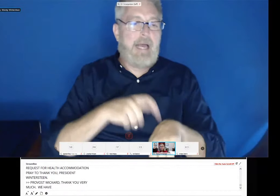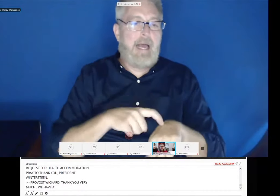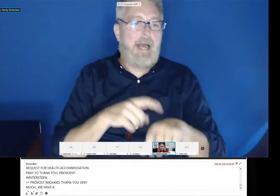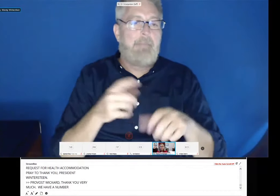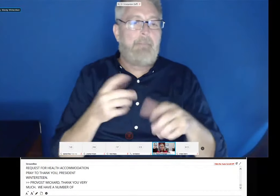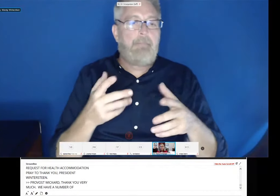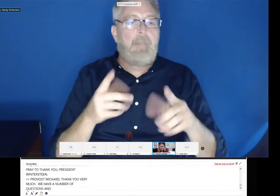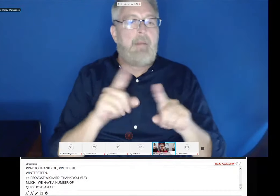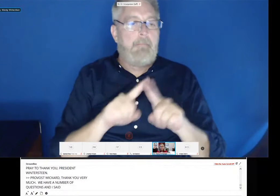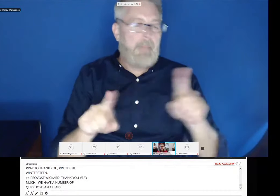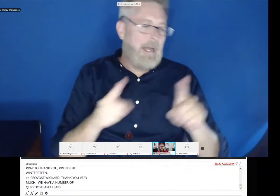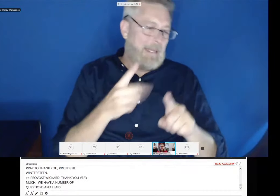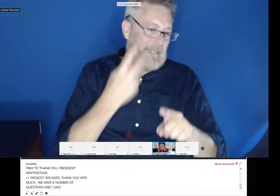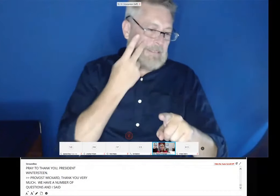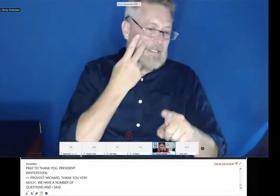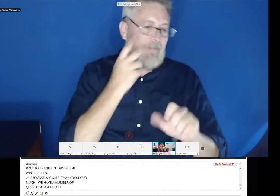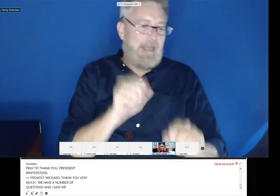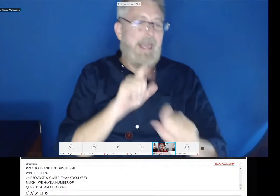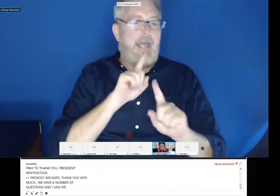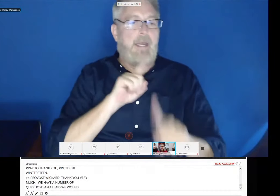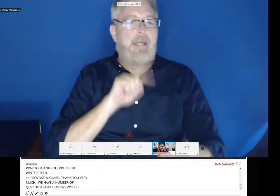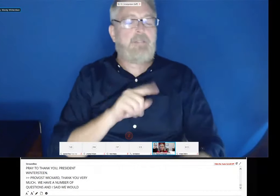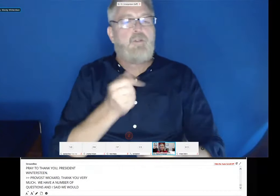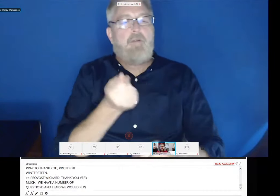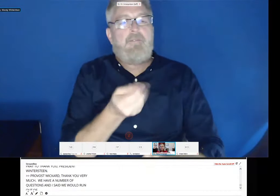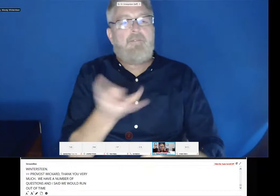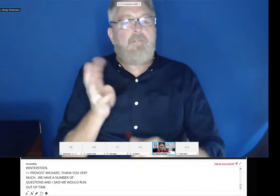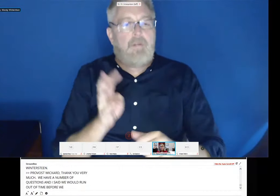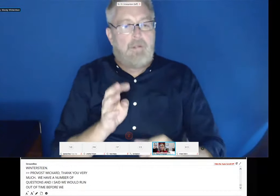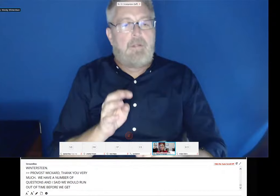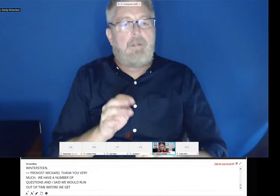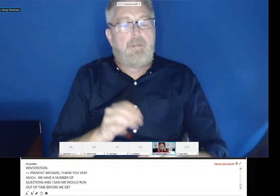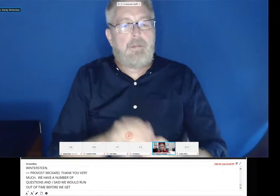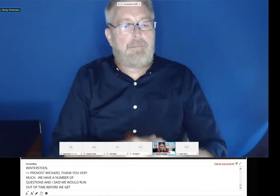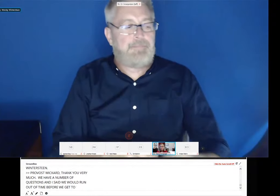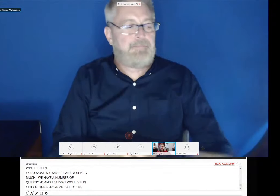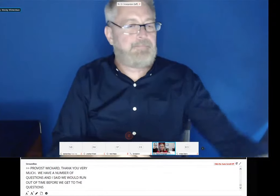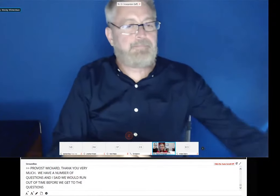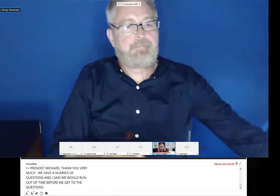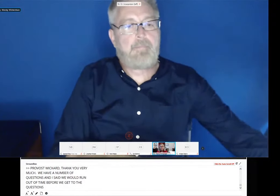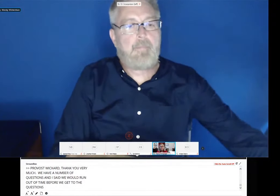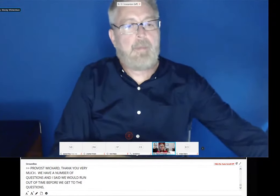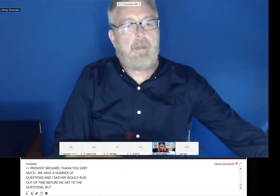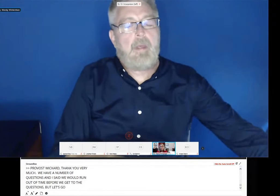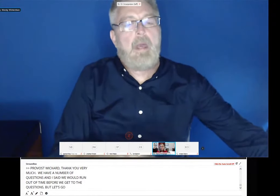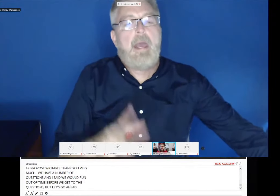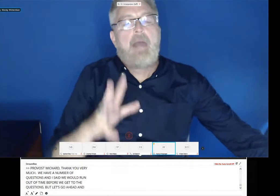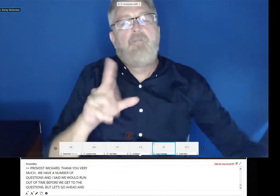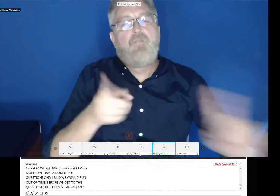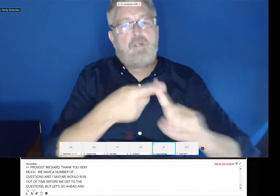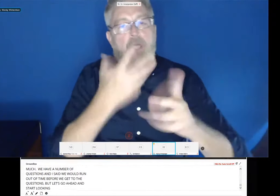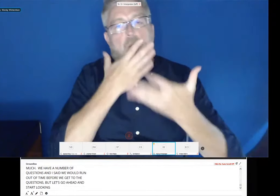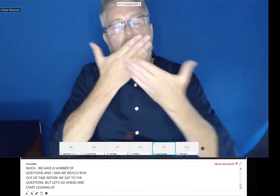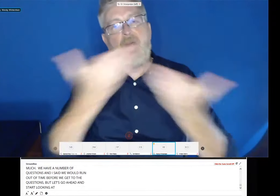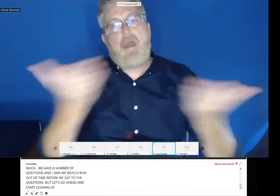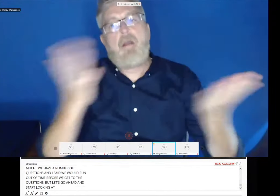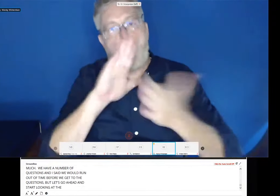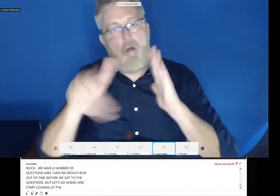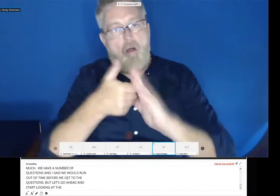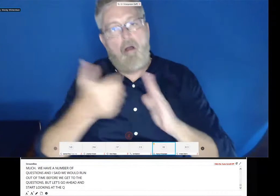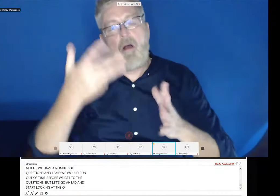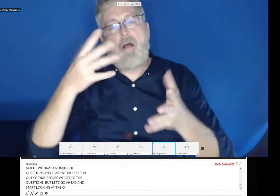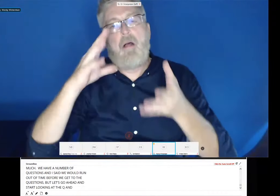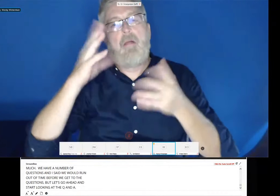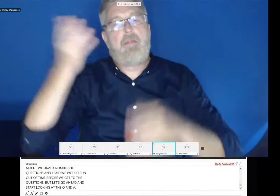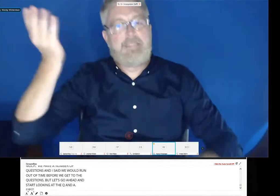every question. But let's go ahead and start looking at the Q&A. But first, a quick thank you to all the presenters. They did a